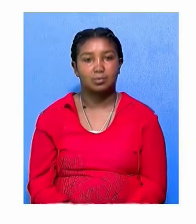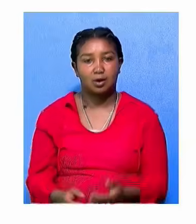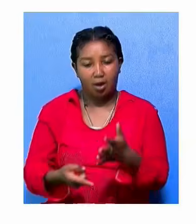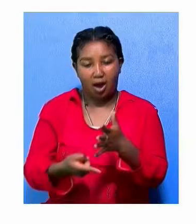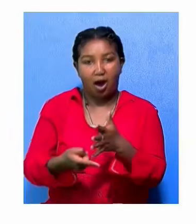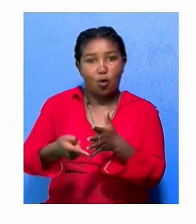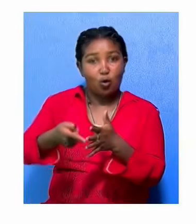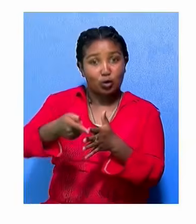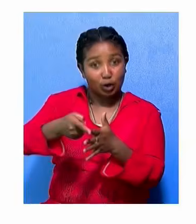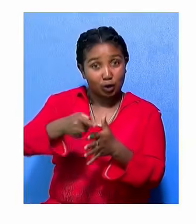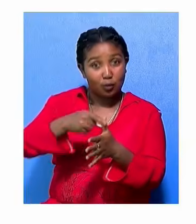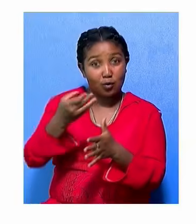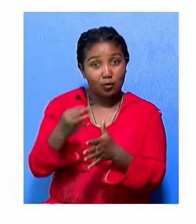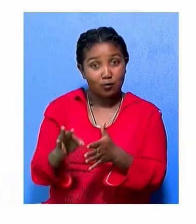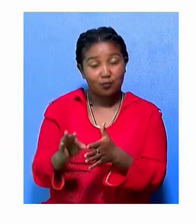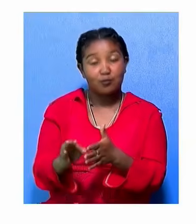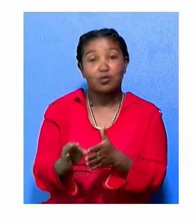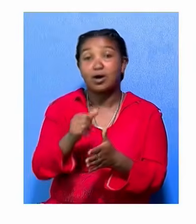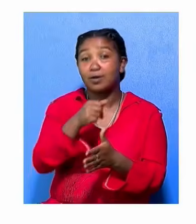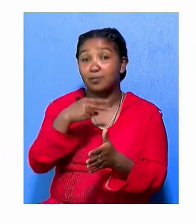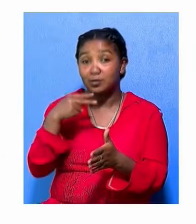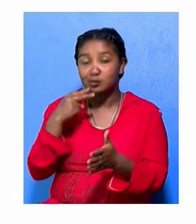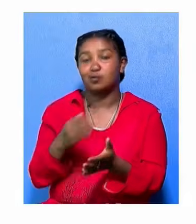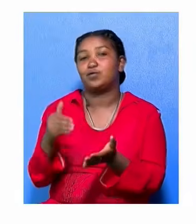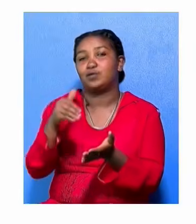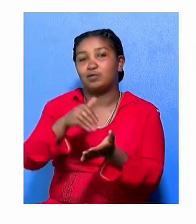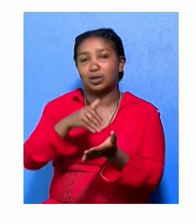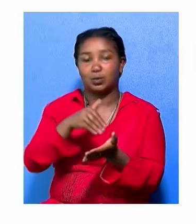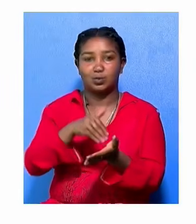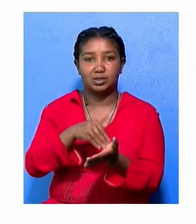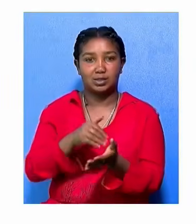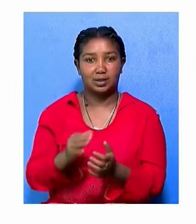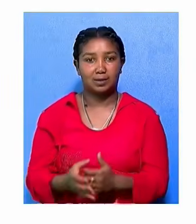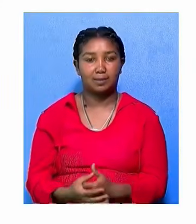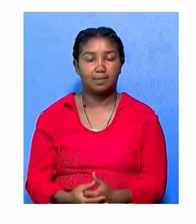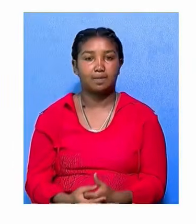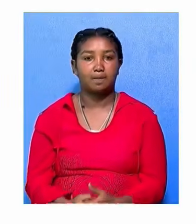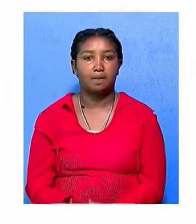adverbs of frequency.